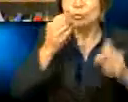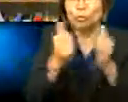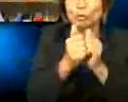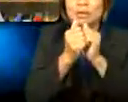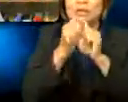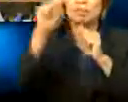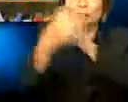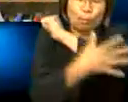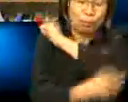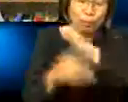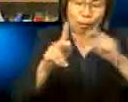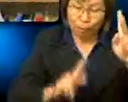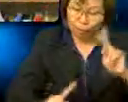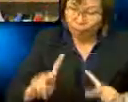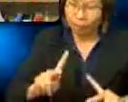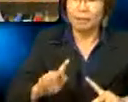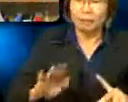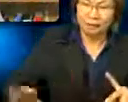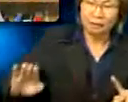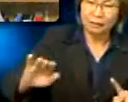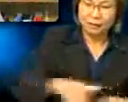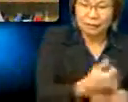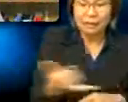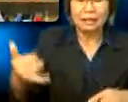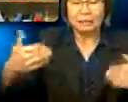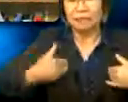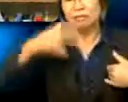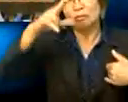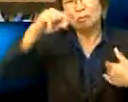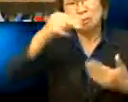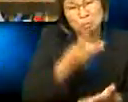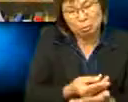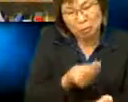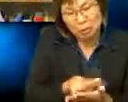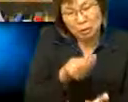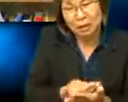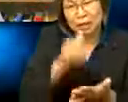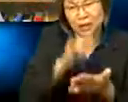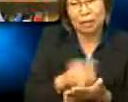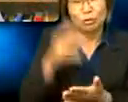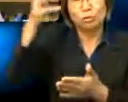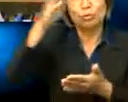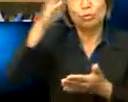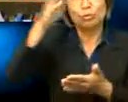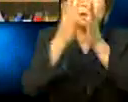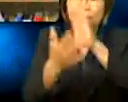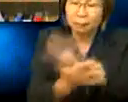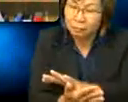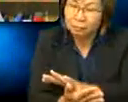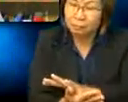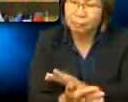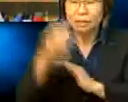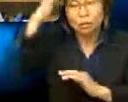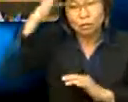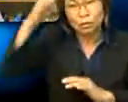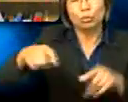pupils. They have no money. That would become, he